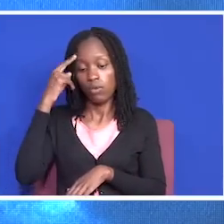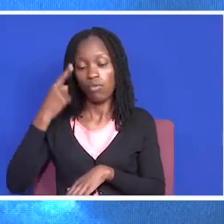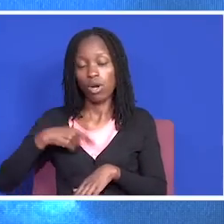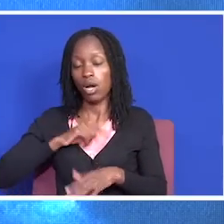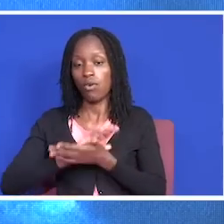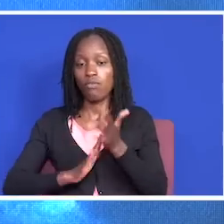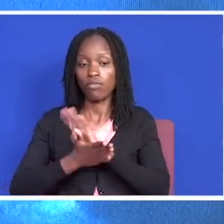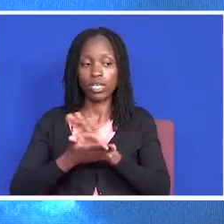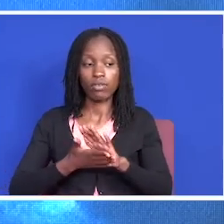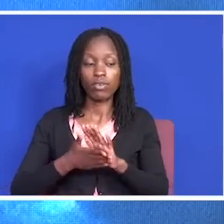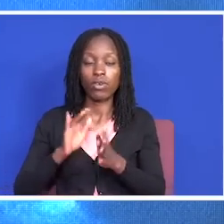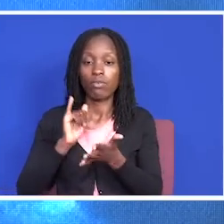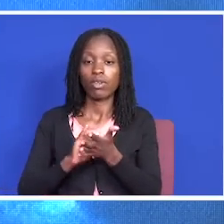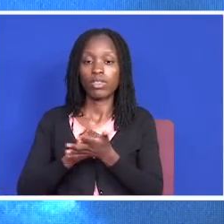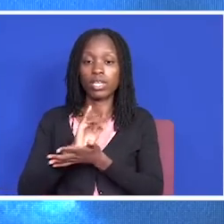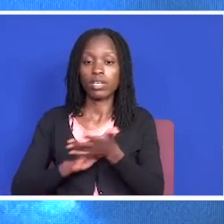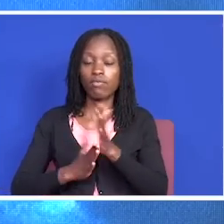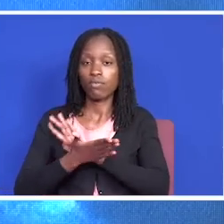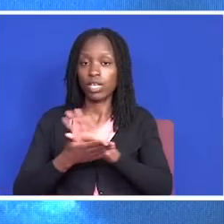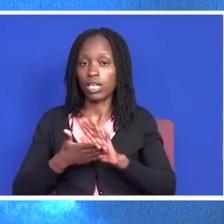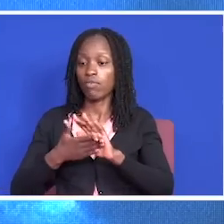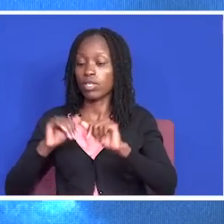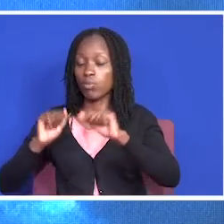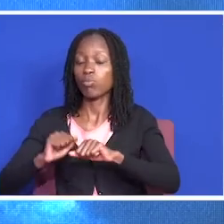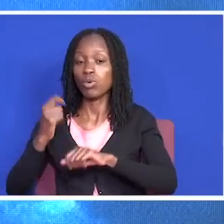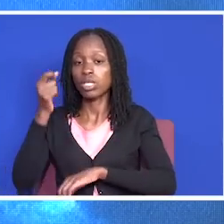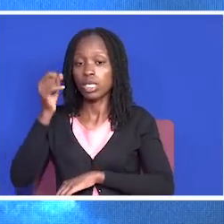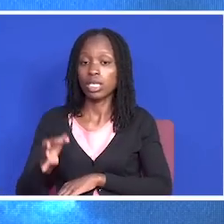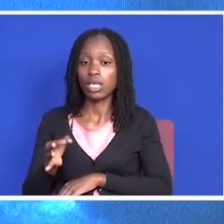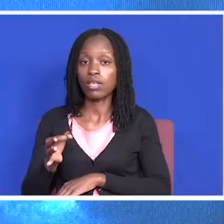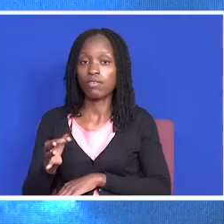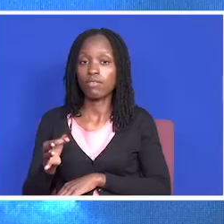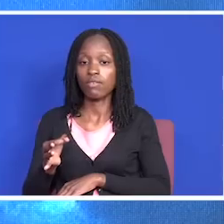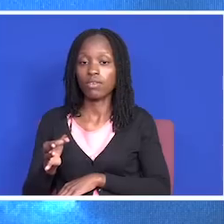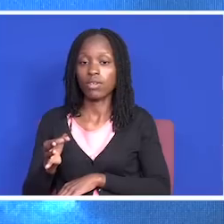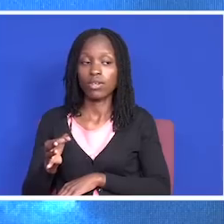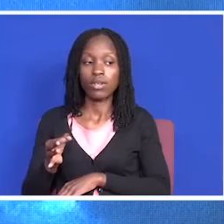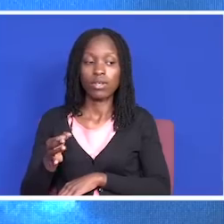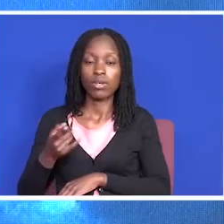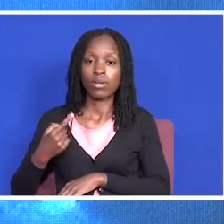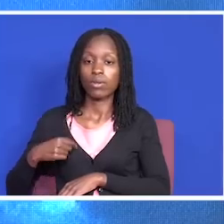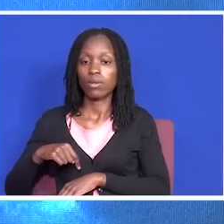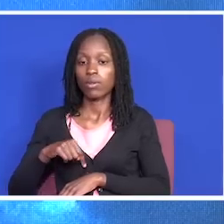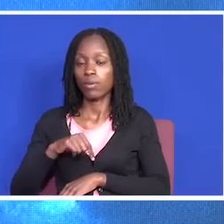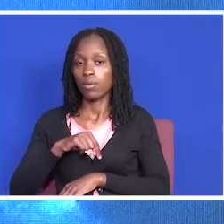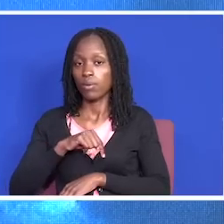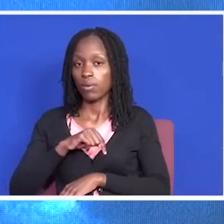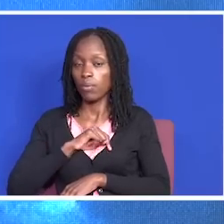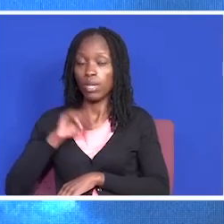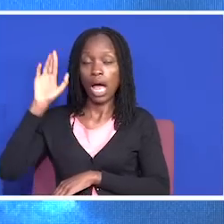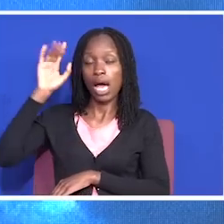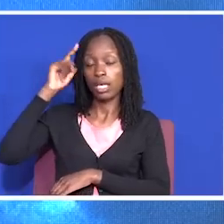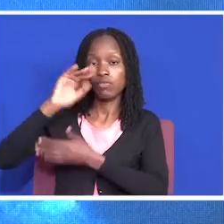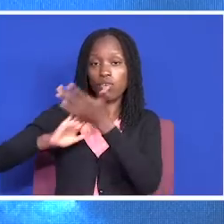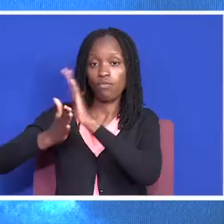forgiveness. But that forgiveness is only possible if, and only if, you are going to